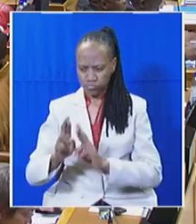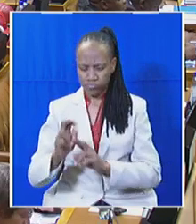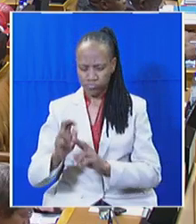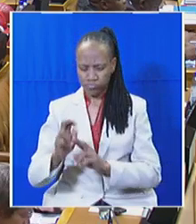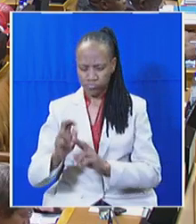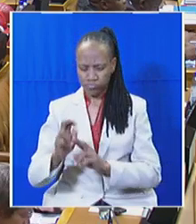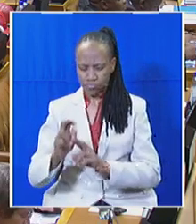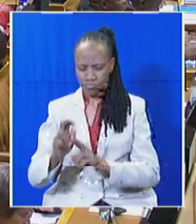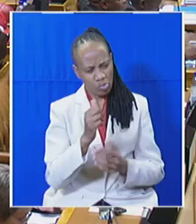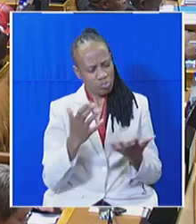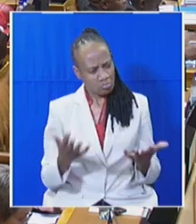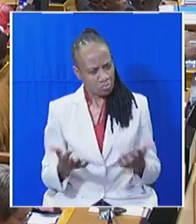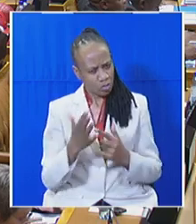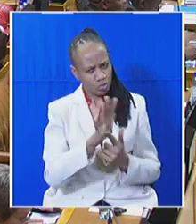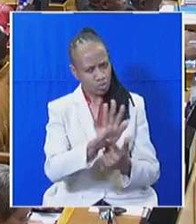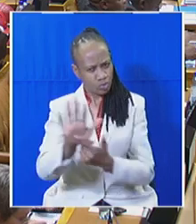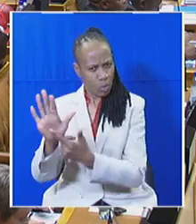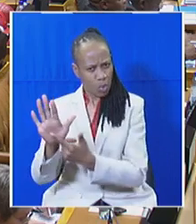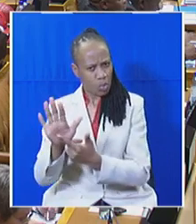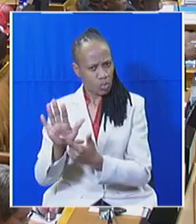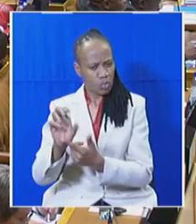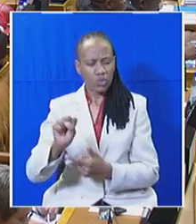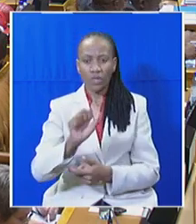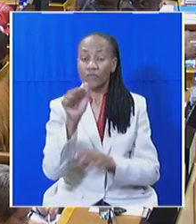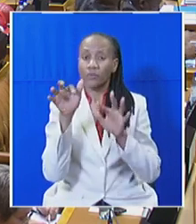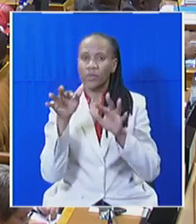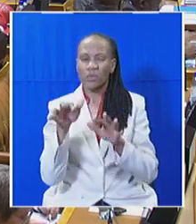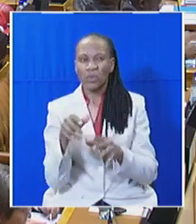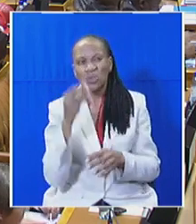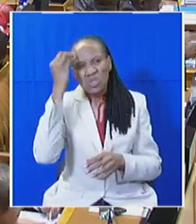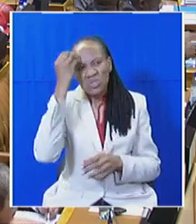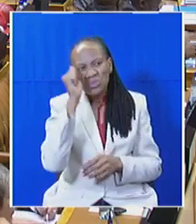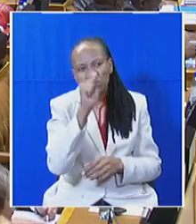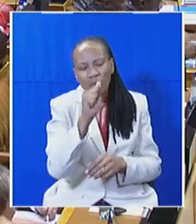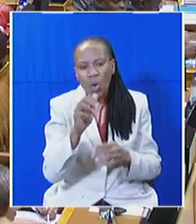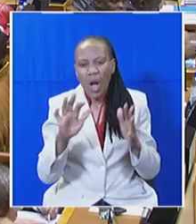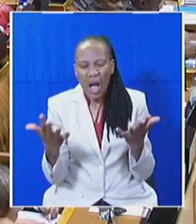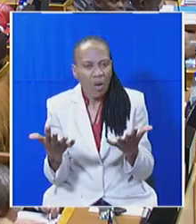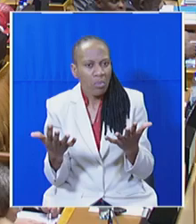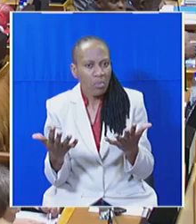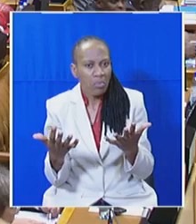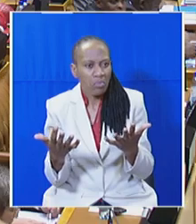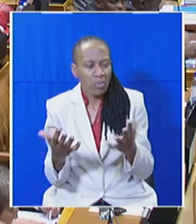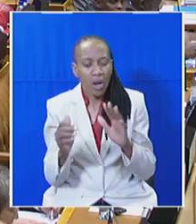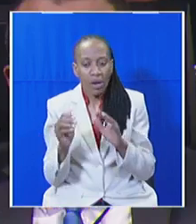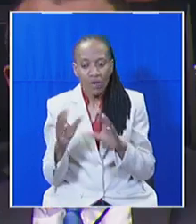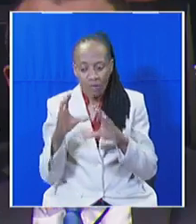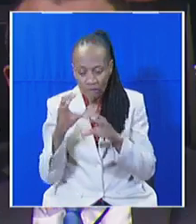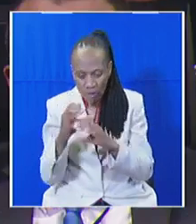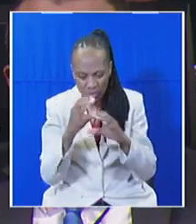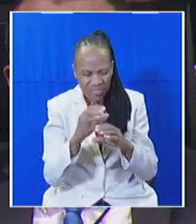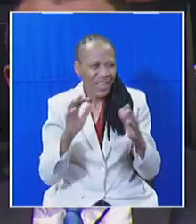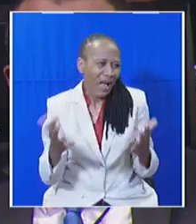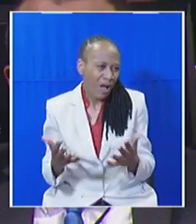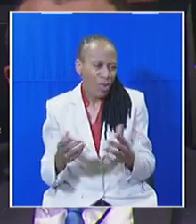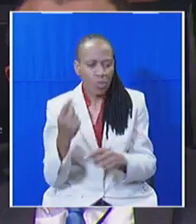this House how little interest you take and attention you pay to important issues of the economy on a daily